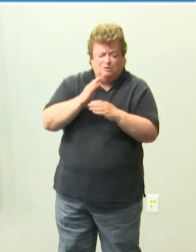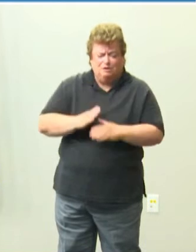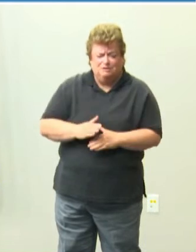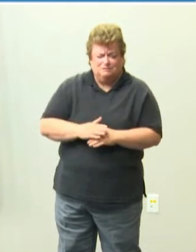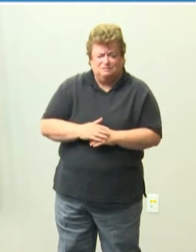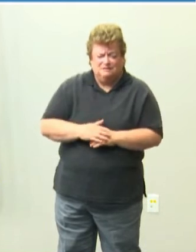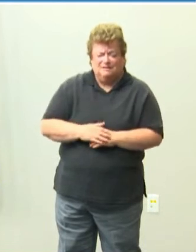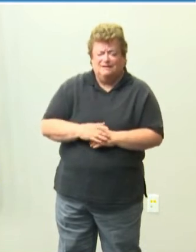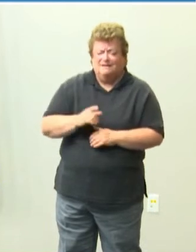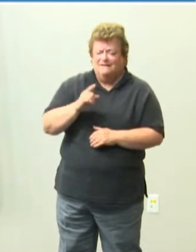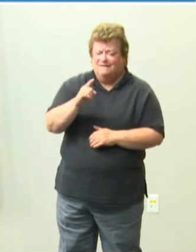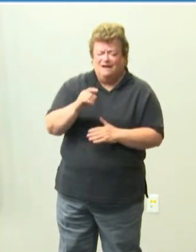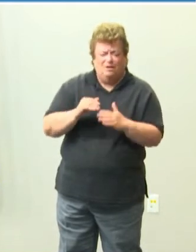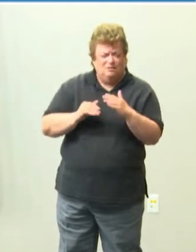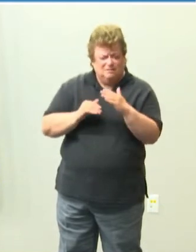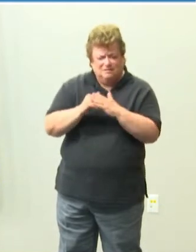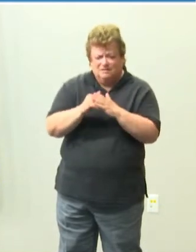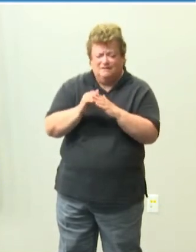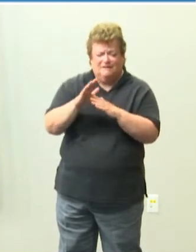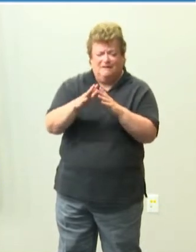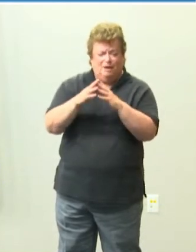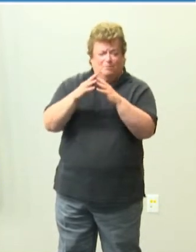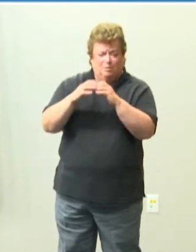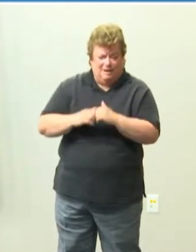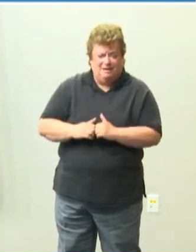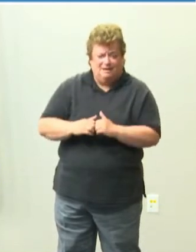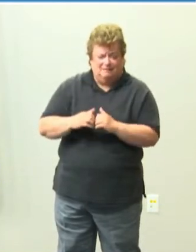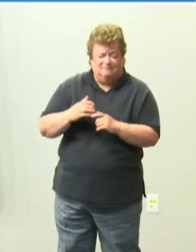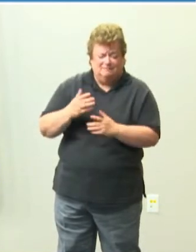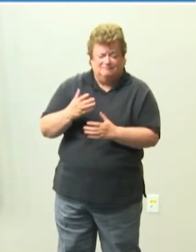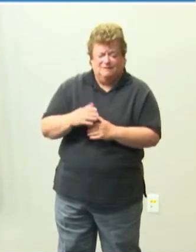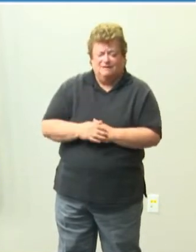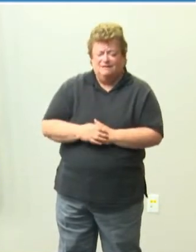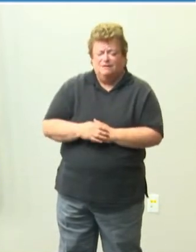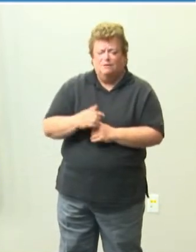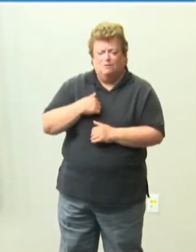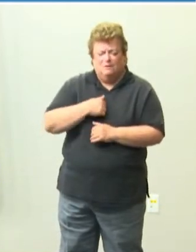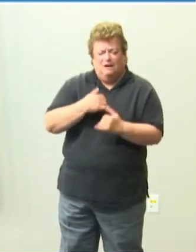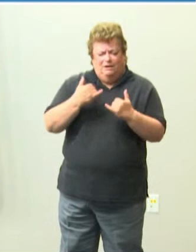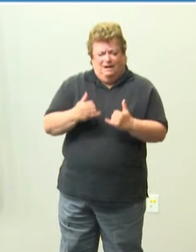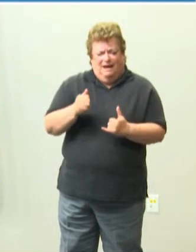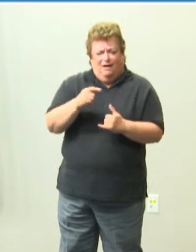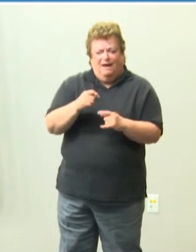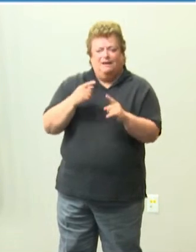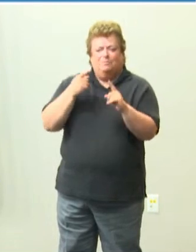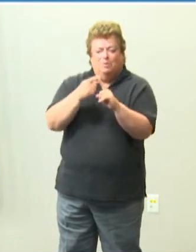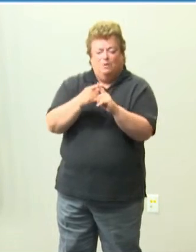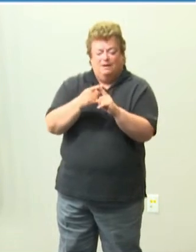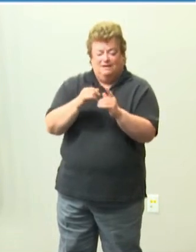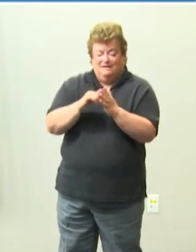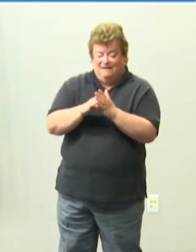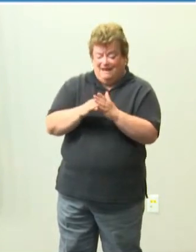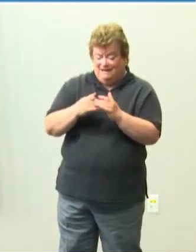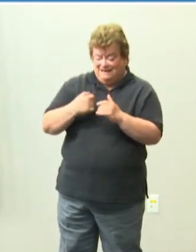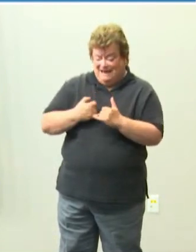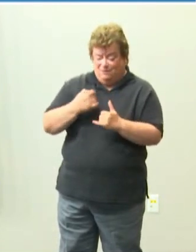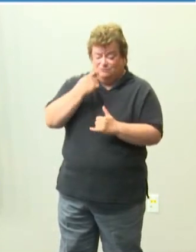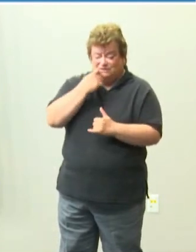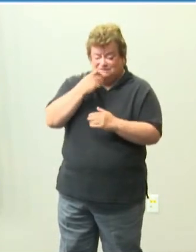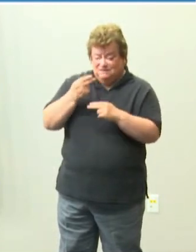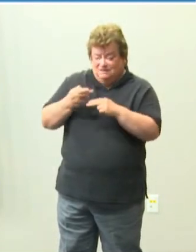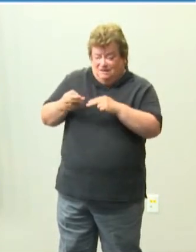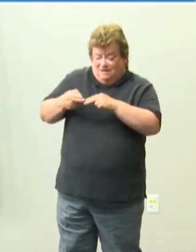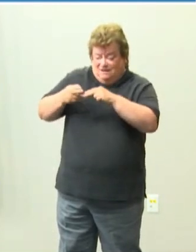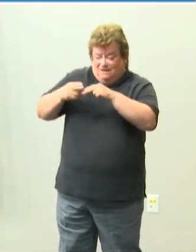As for the rest of us, we are at an inflection point. This most recent surge in cases, hospitalizations,